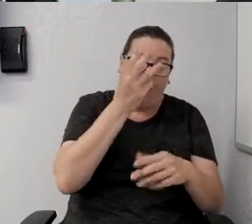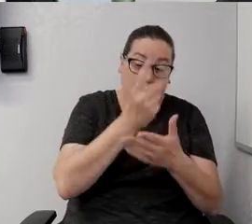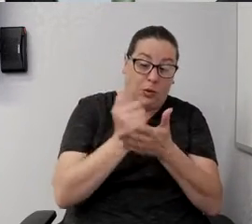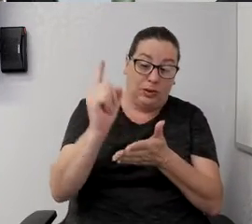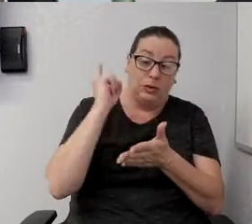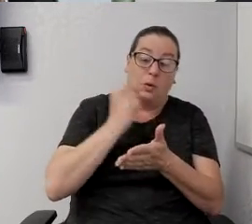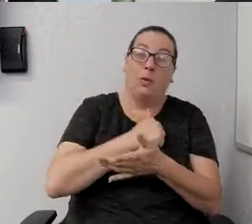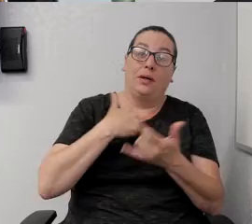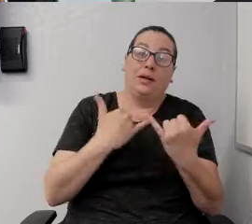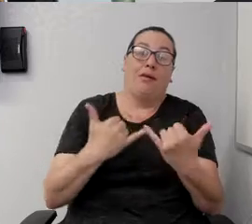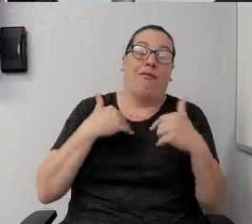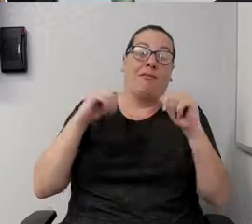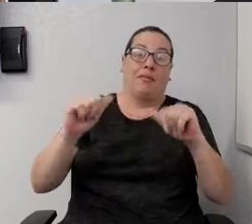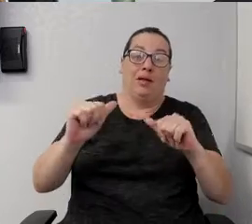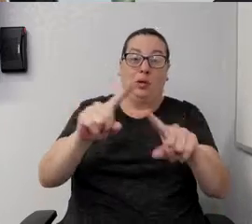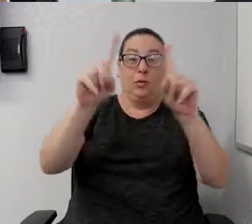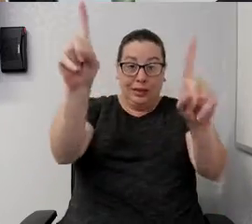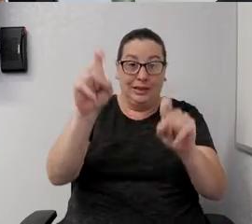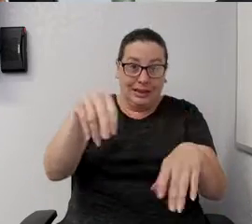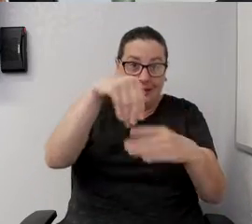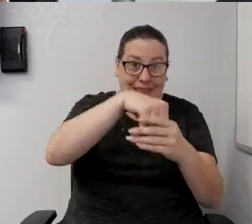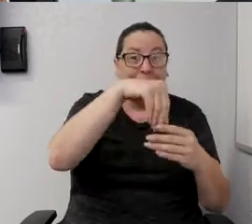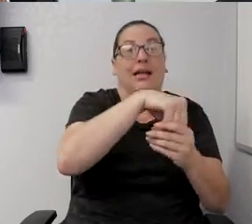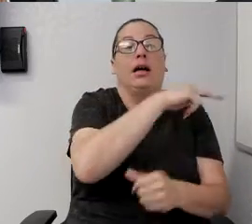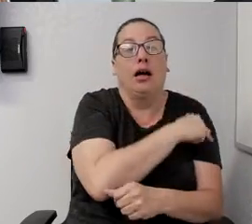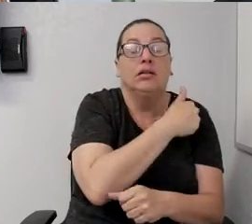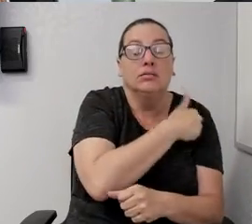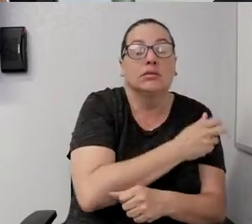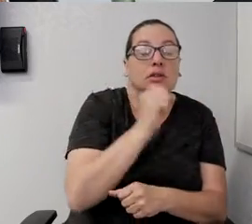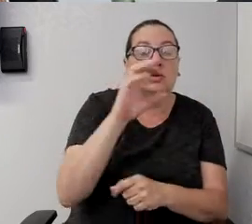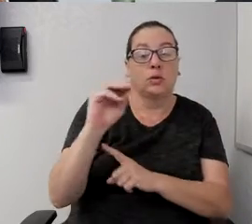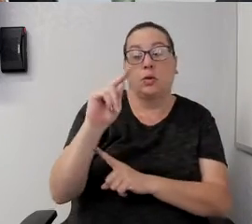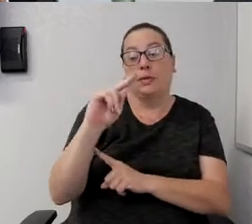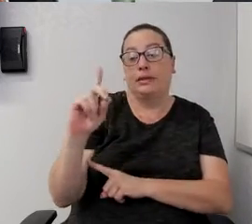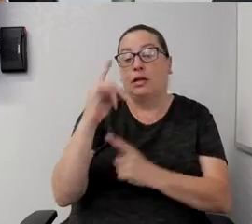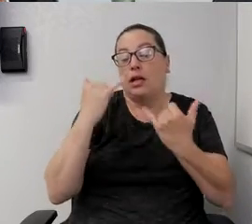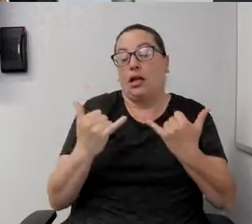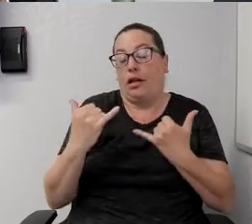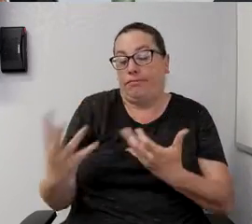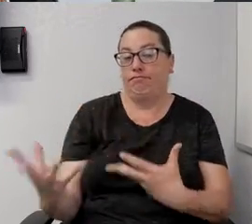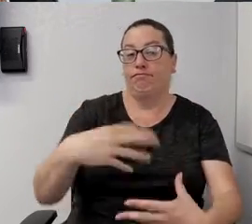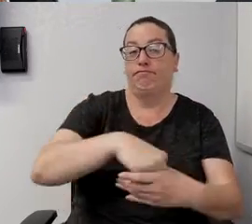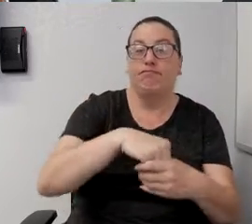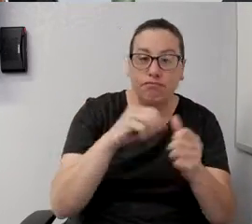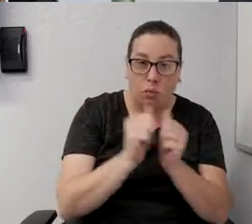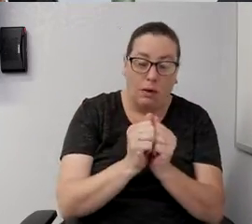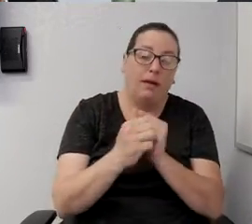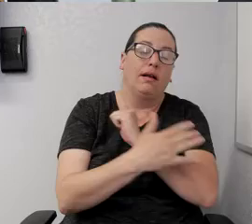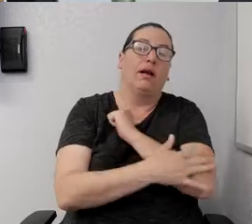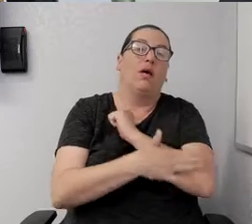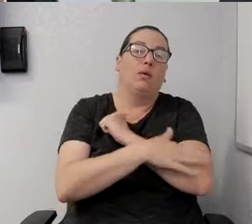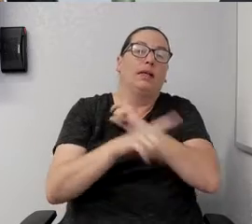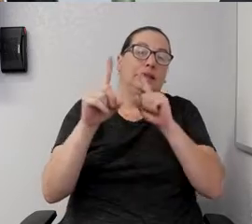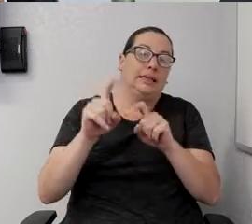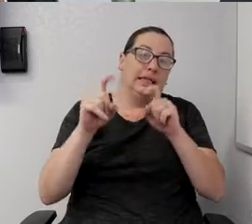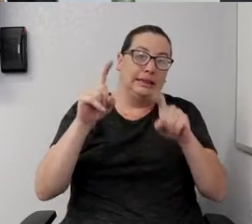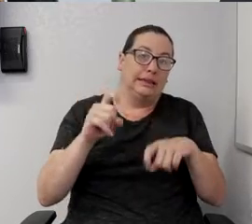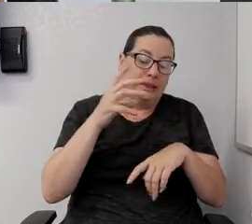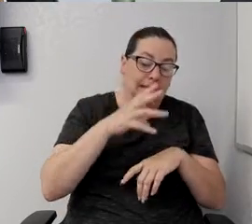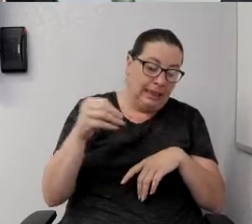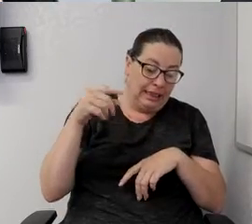So Quia Delta is very much involved in the county testing. And the county is observing